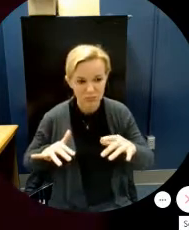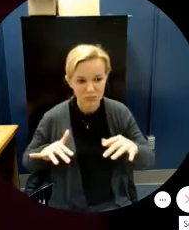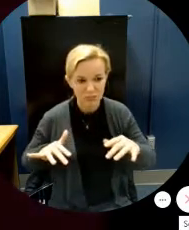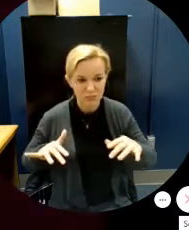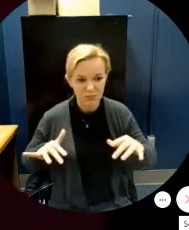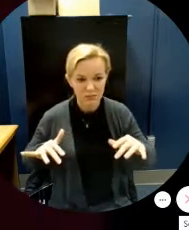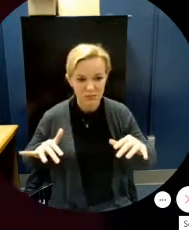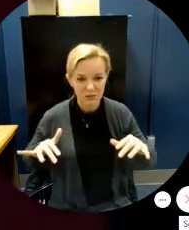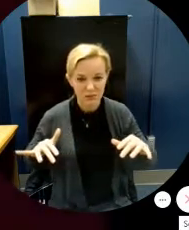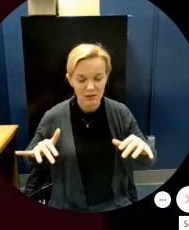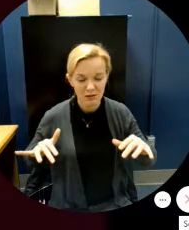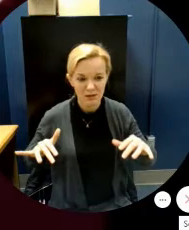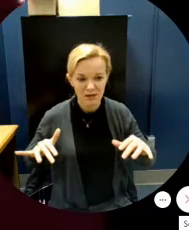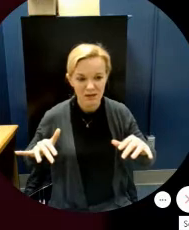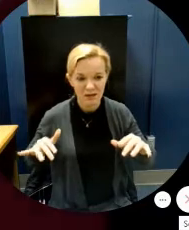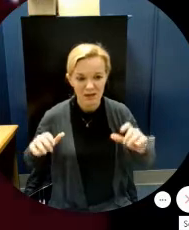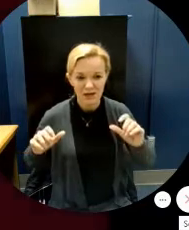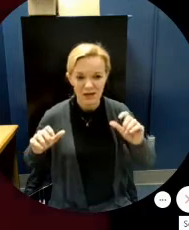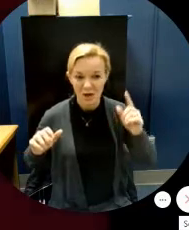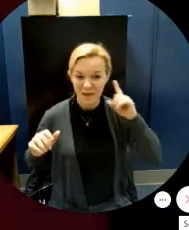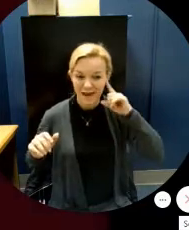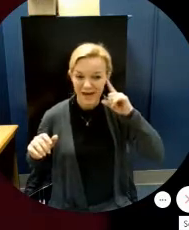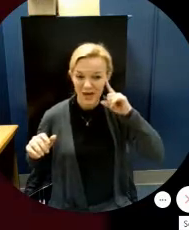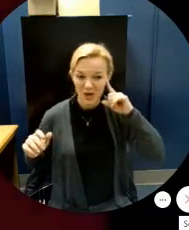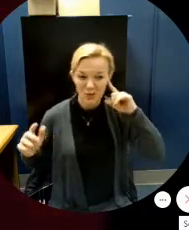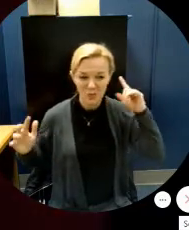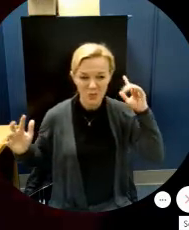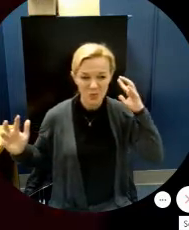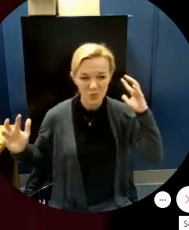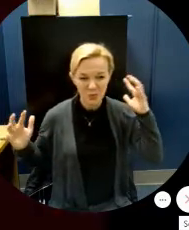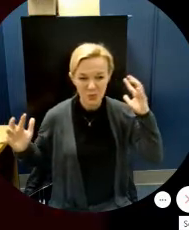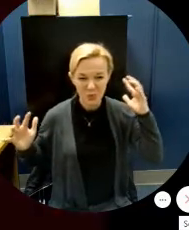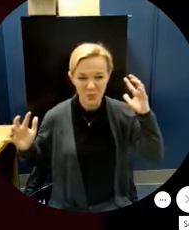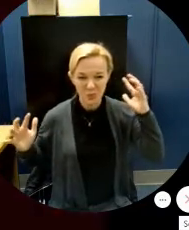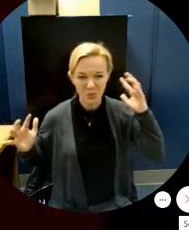There was a roaring sound in my ears.